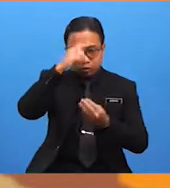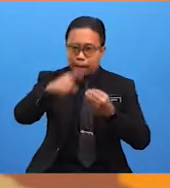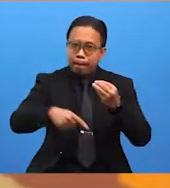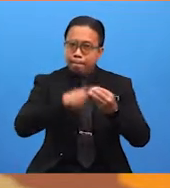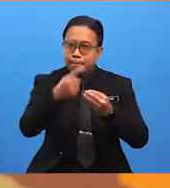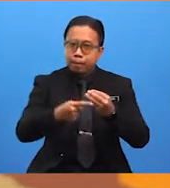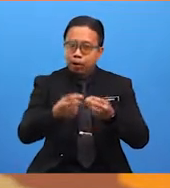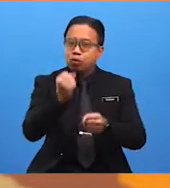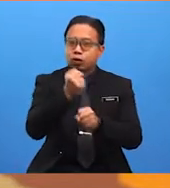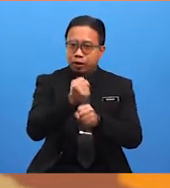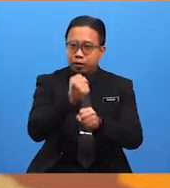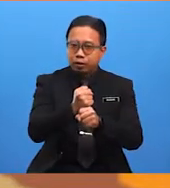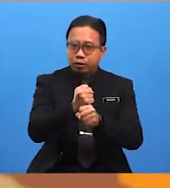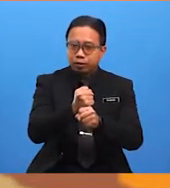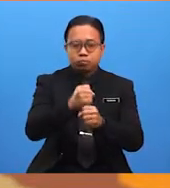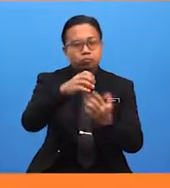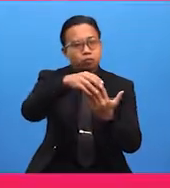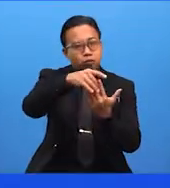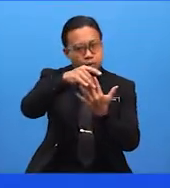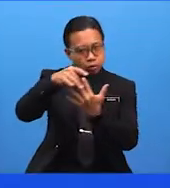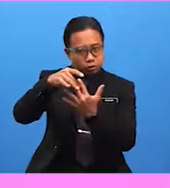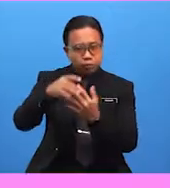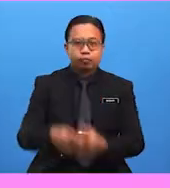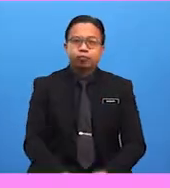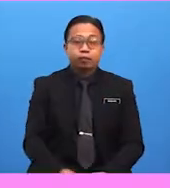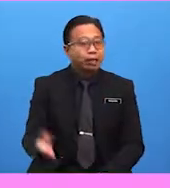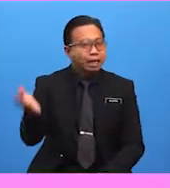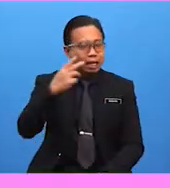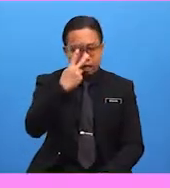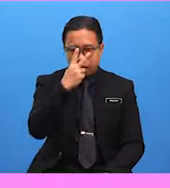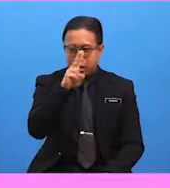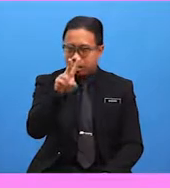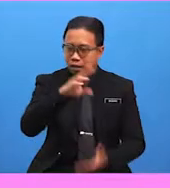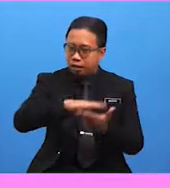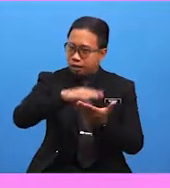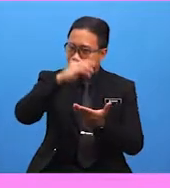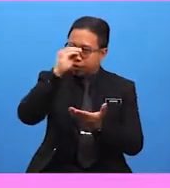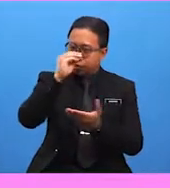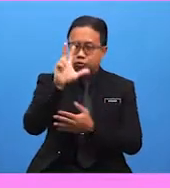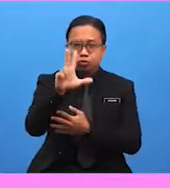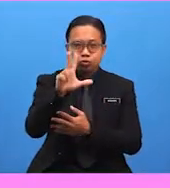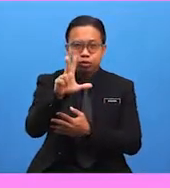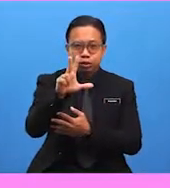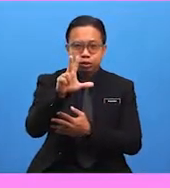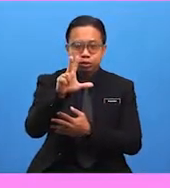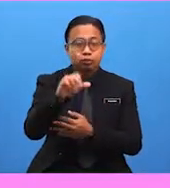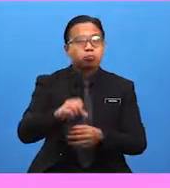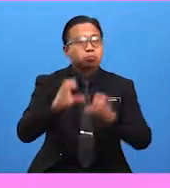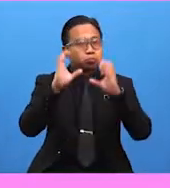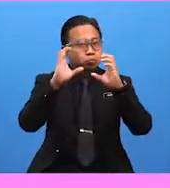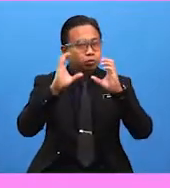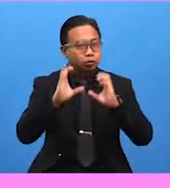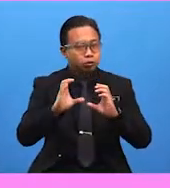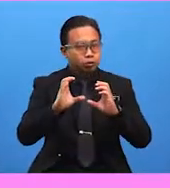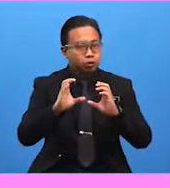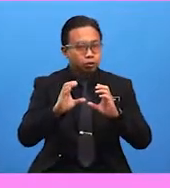about career choice, let us learn three strategies